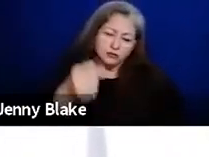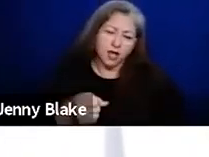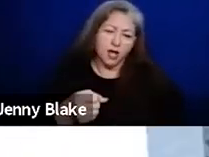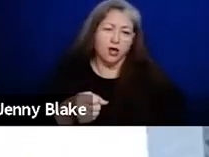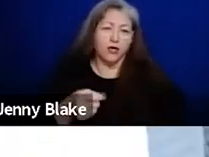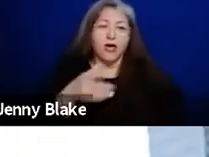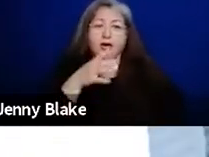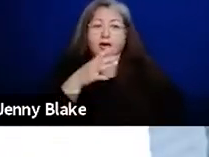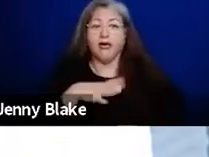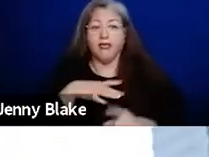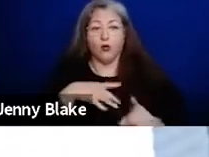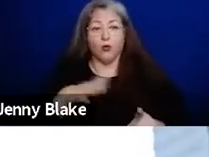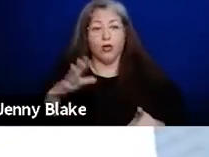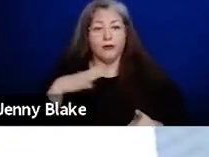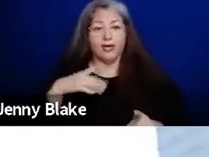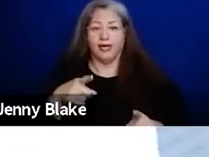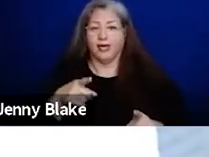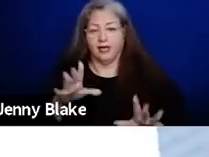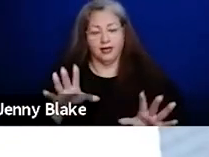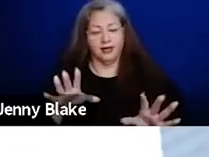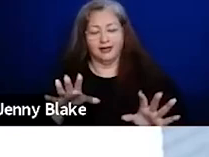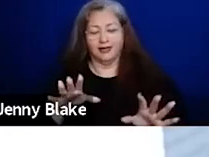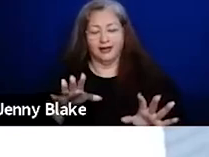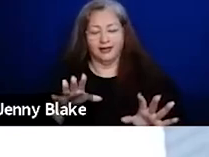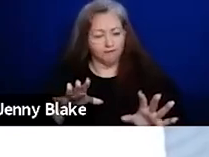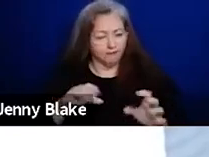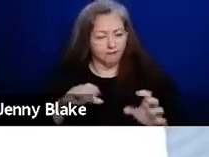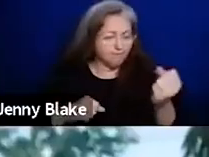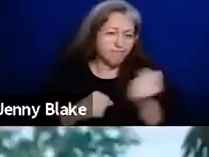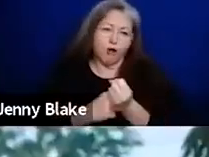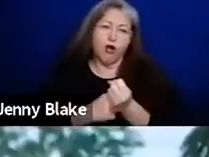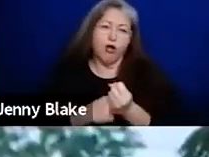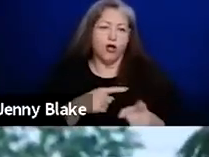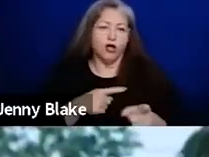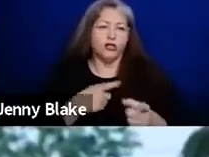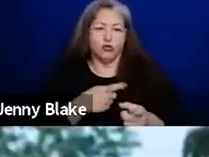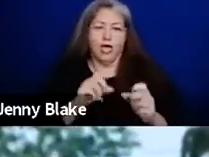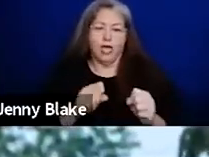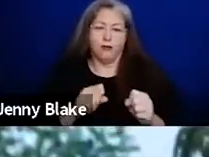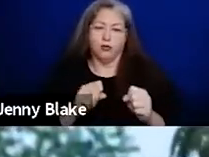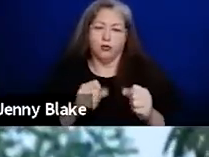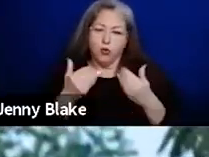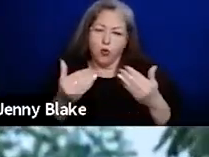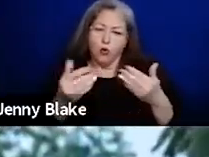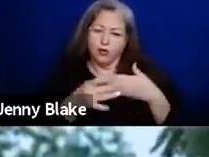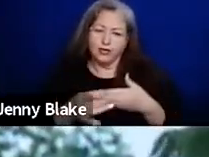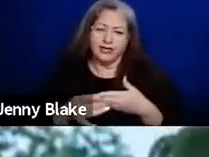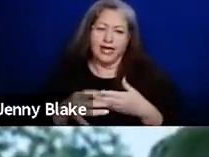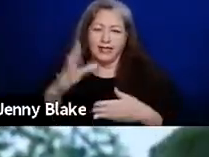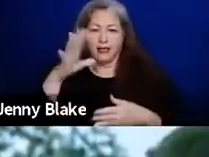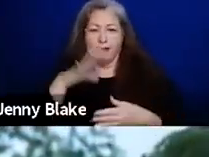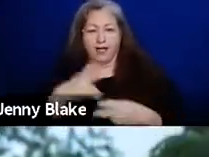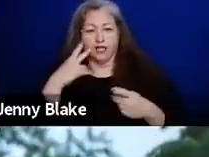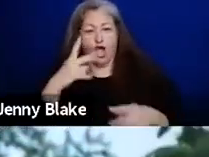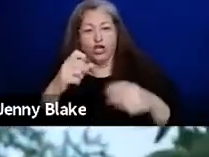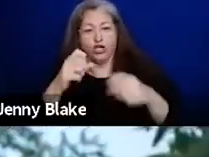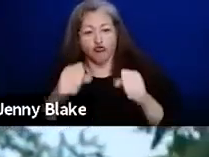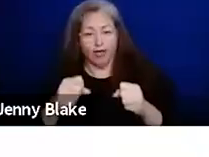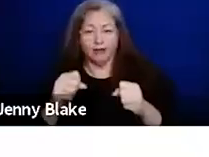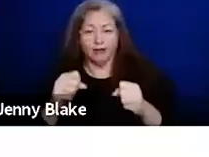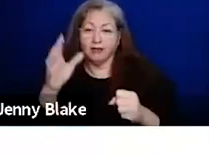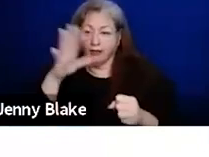Women were definitely behind her, so she could take the lead, and the men saw the strength in her and followed